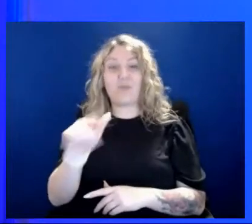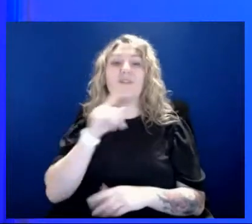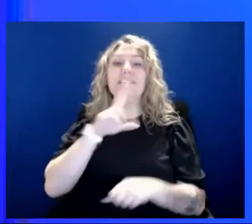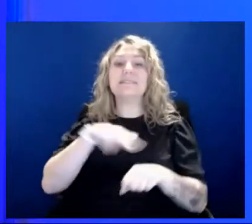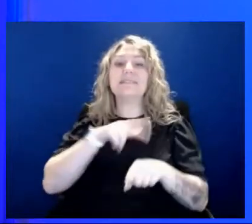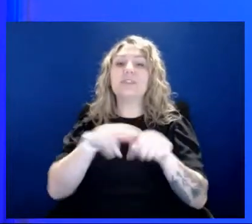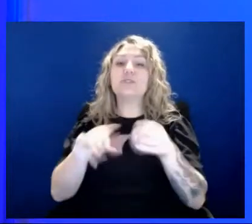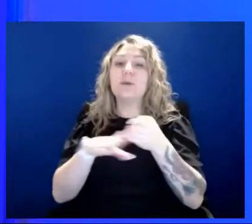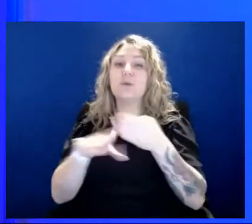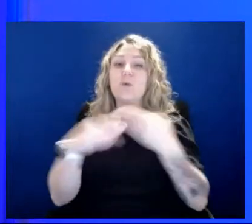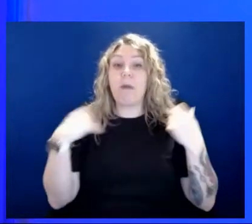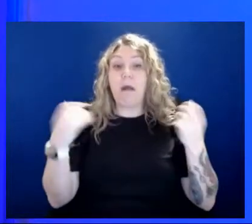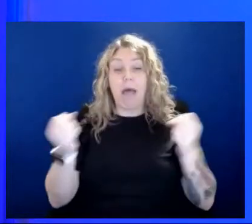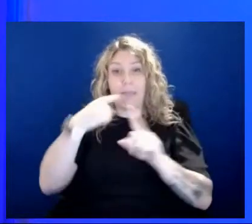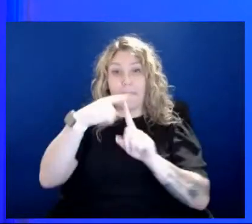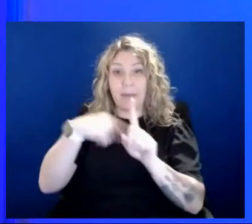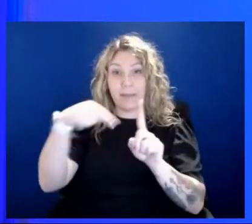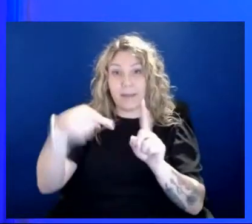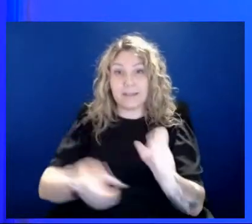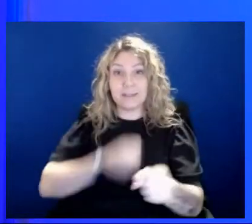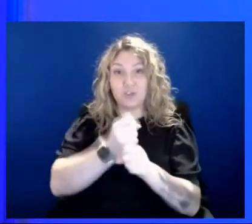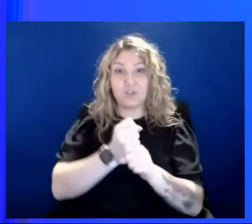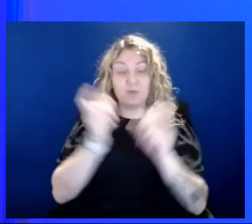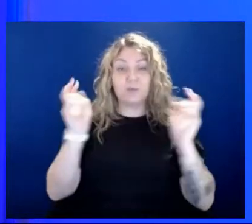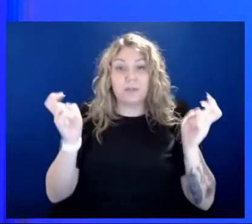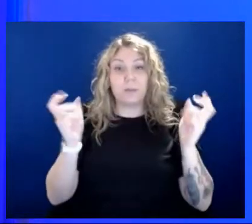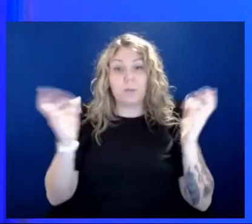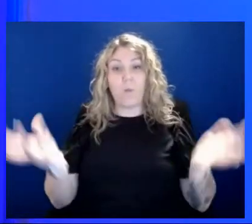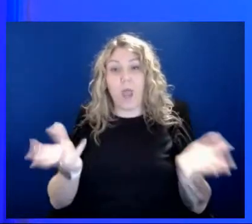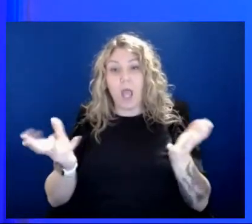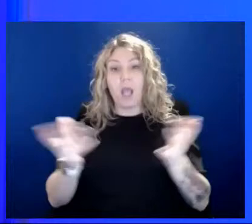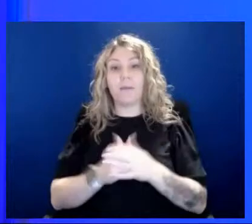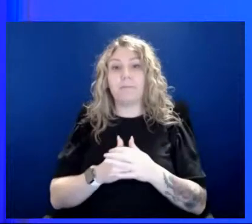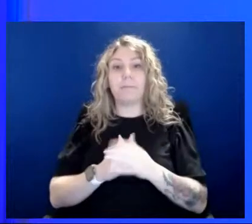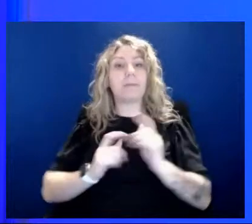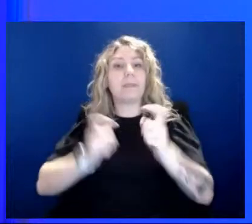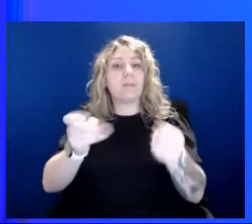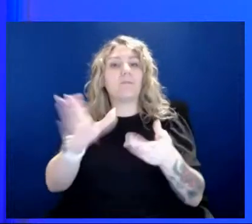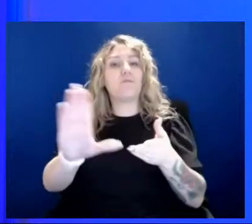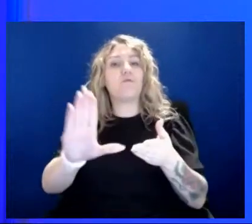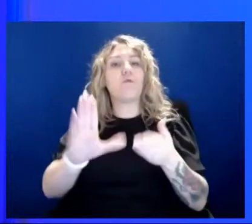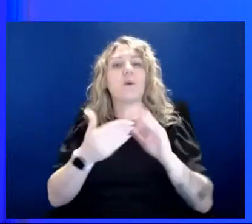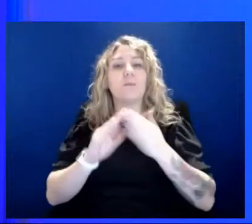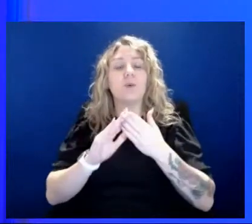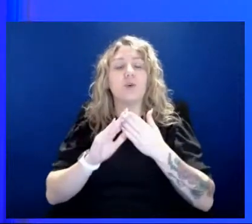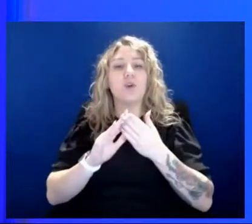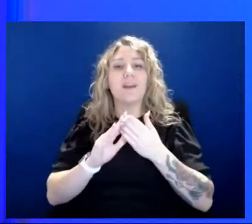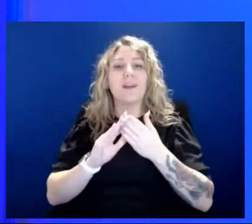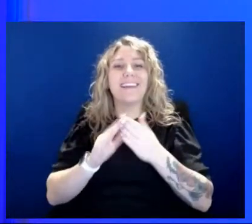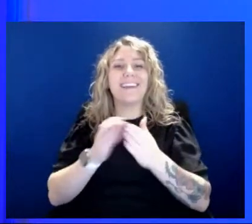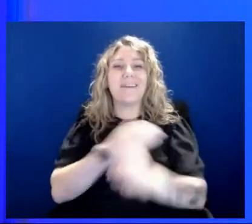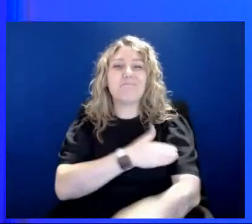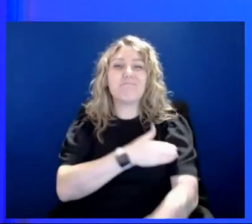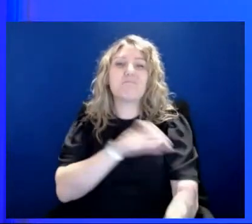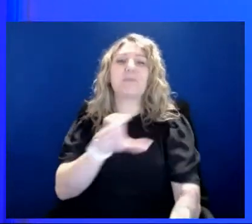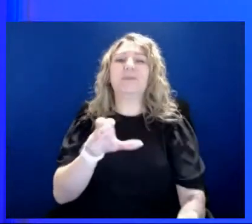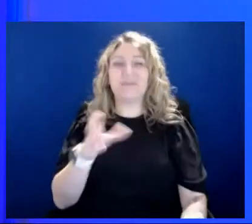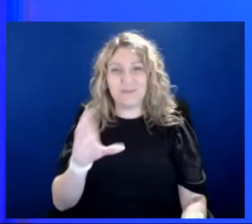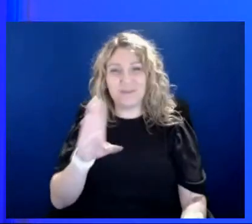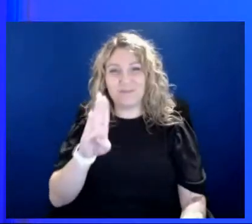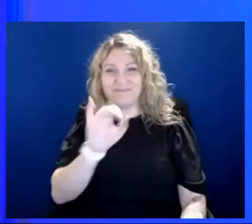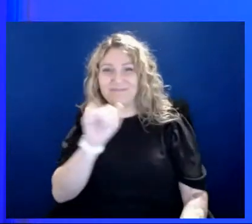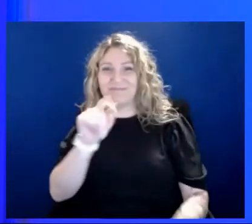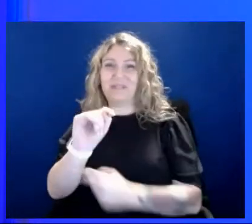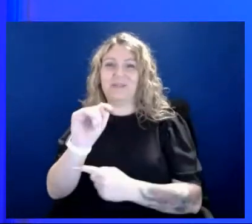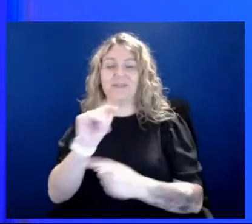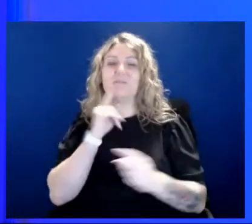and this year's theme is give your community a boost, and it's actually really tailored to encouraging